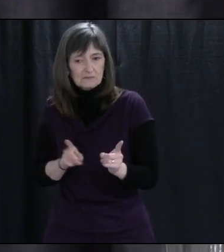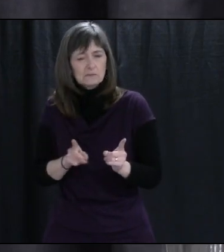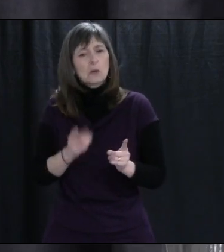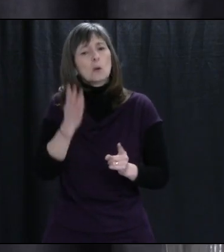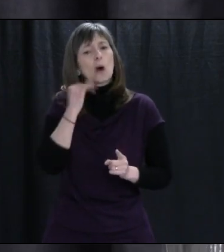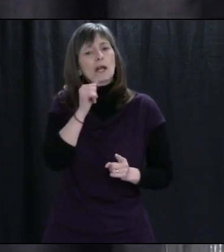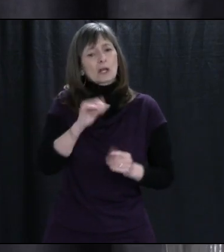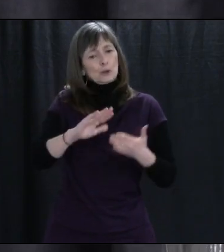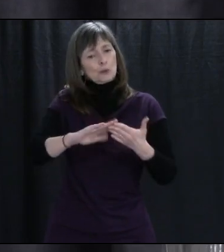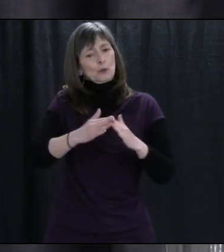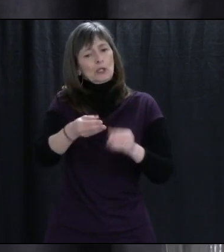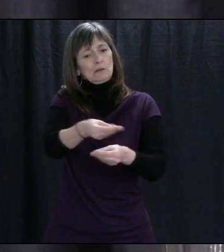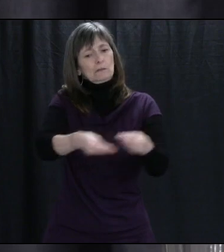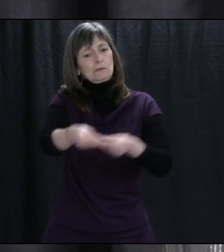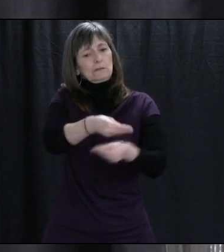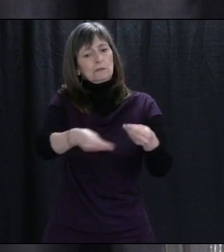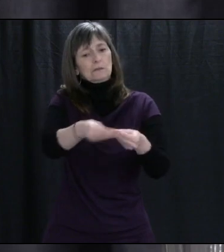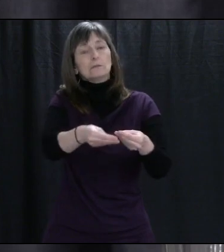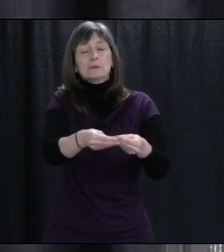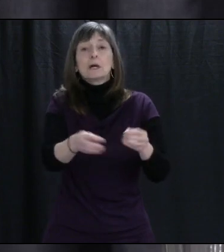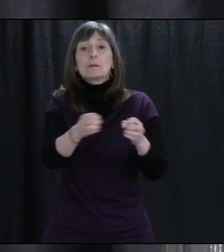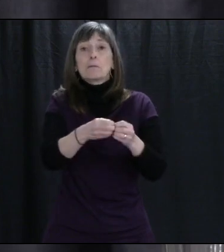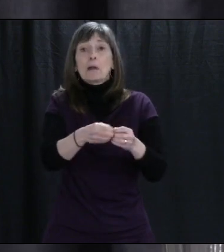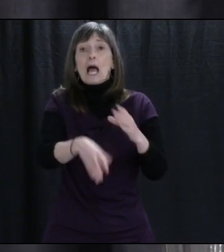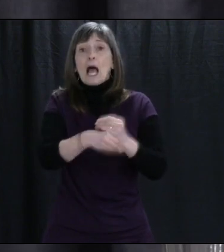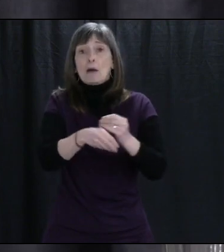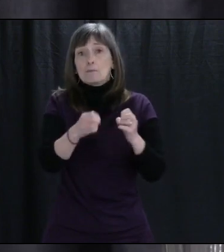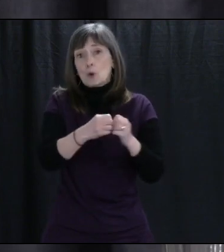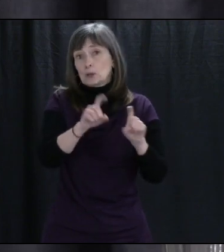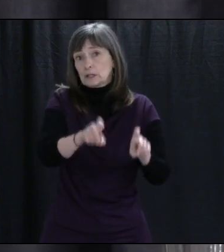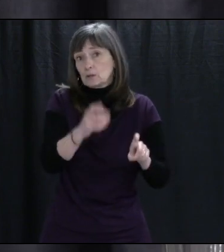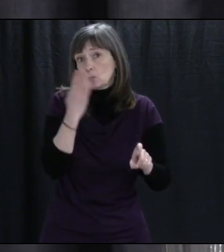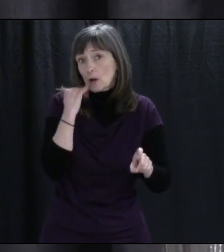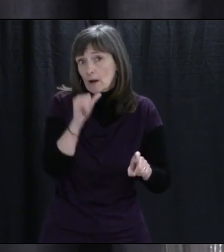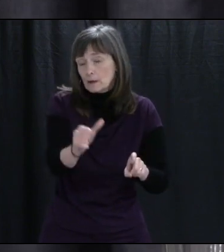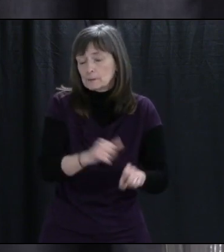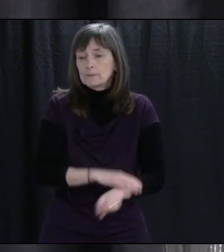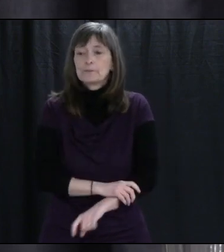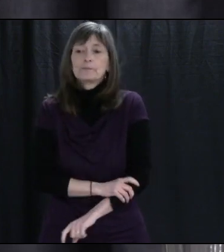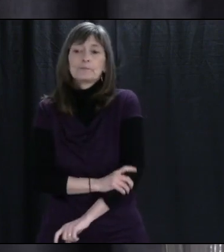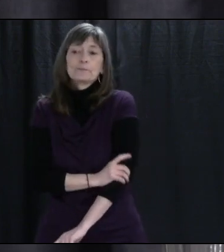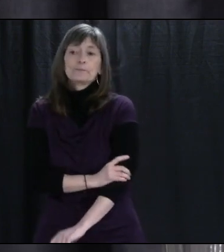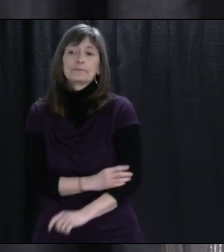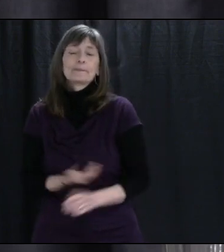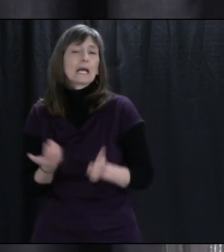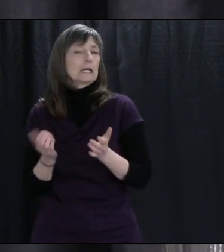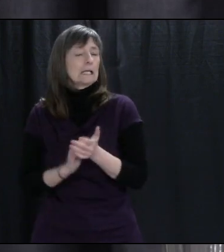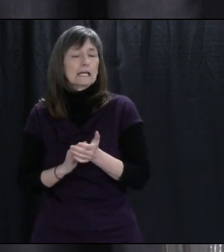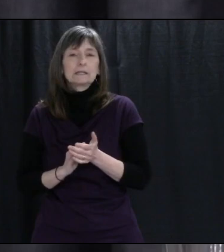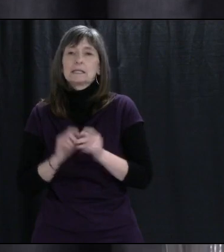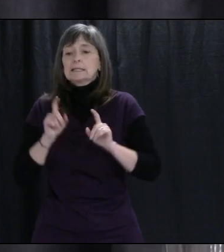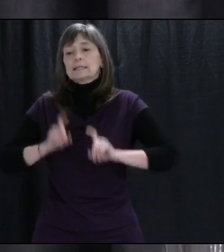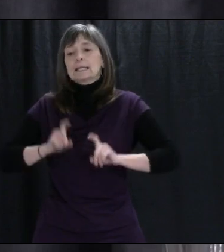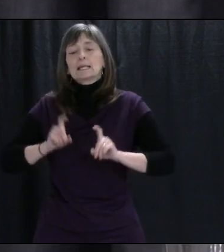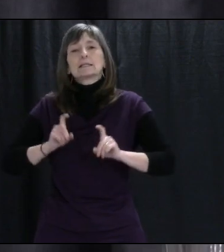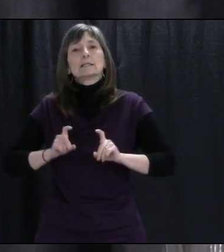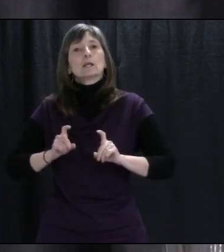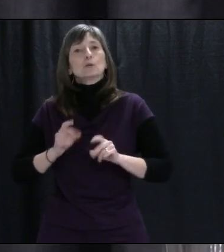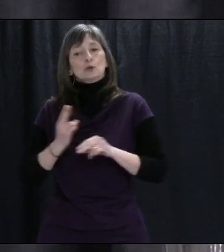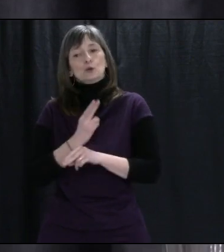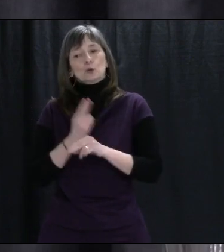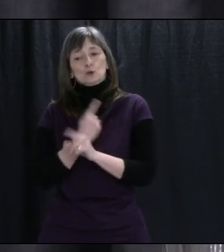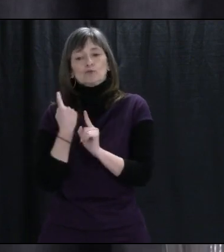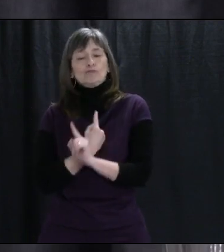community transmission? We are looking at using our testing resources as effectively and efficiently as possible. The